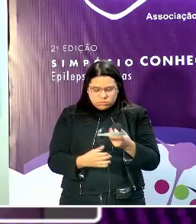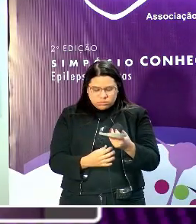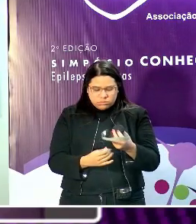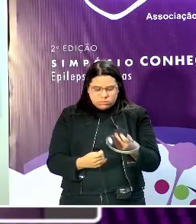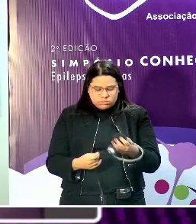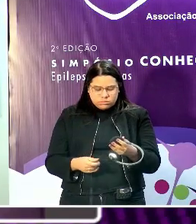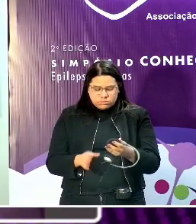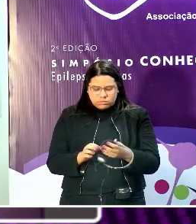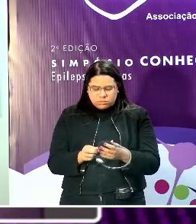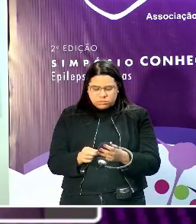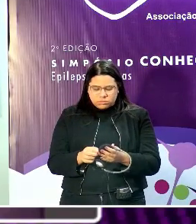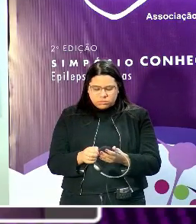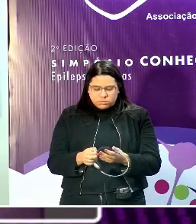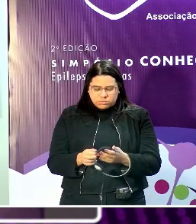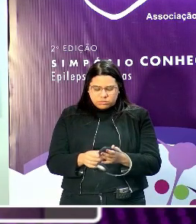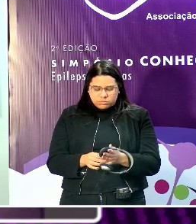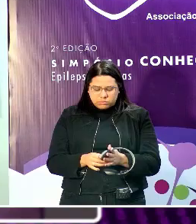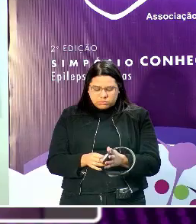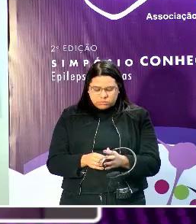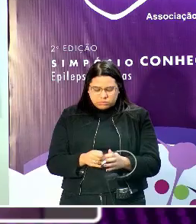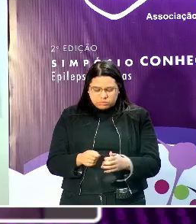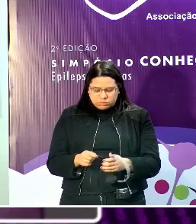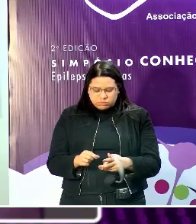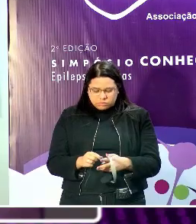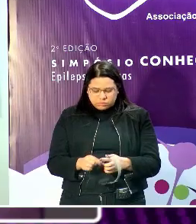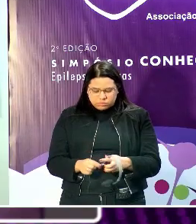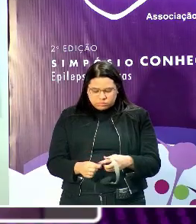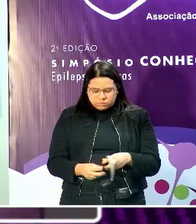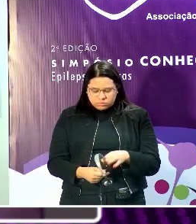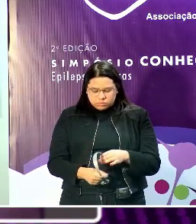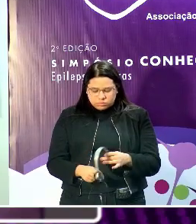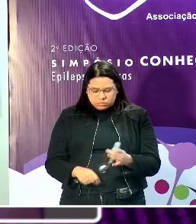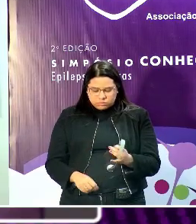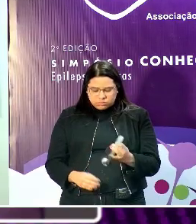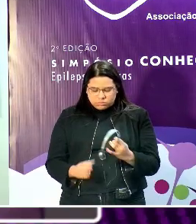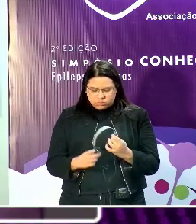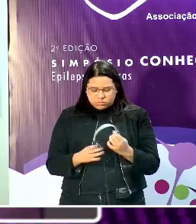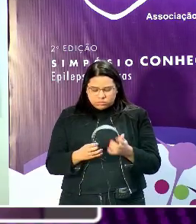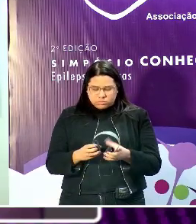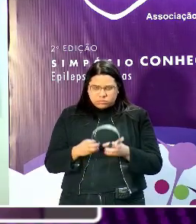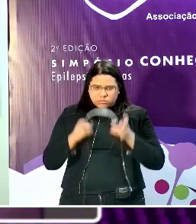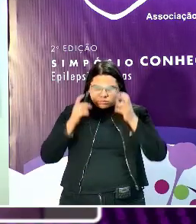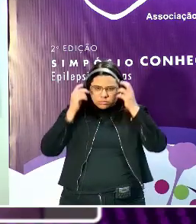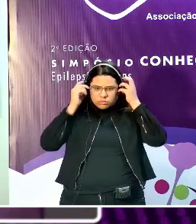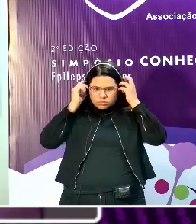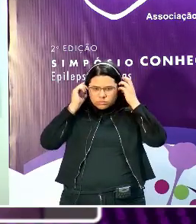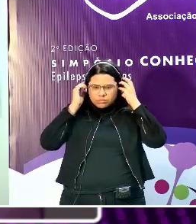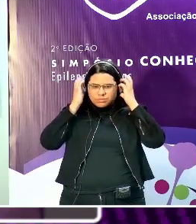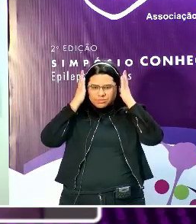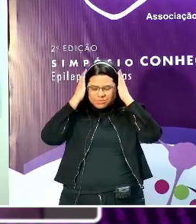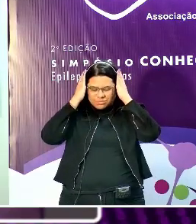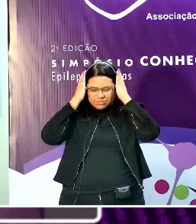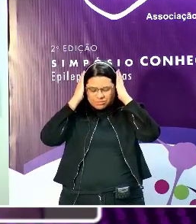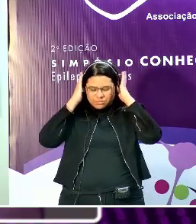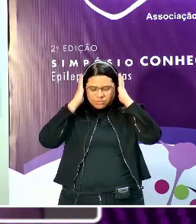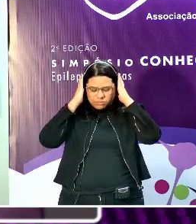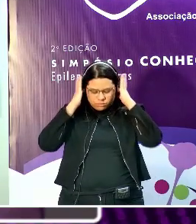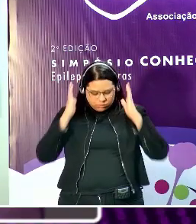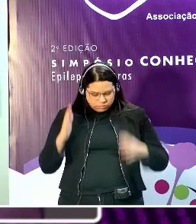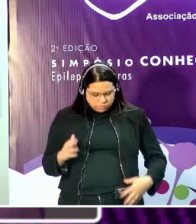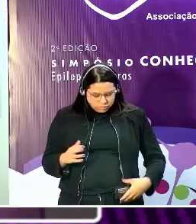talk about today is really how we think about precision medicine. And I think it's important. There's the obvious precision medicine,